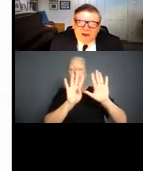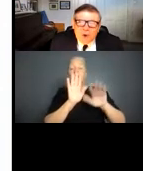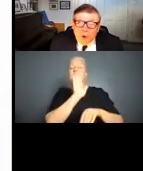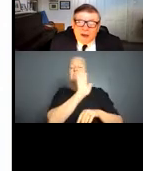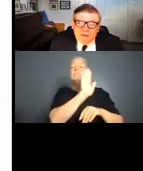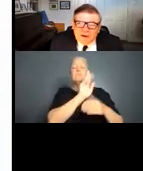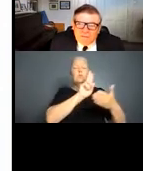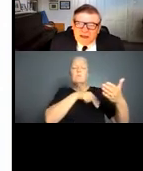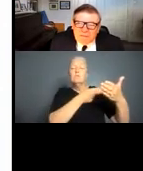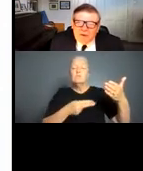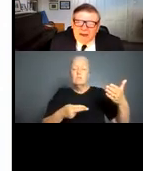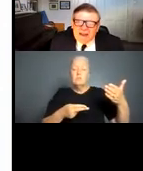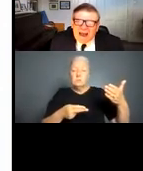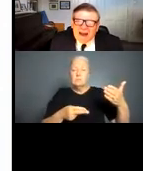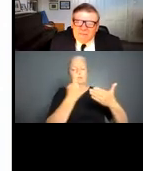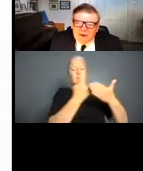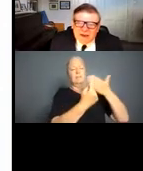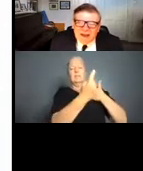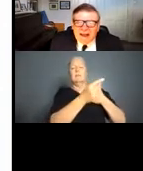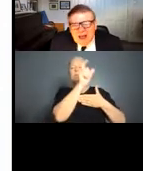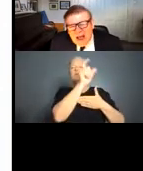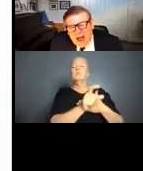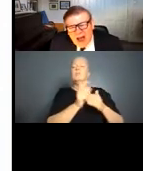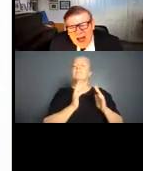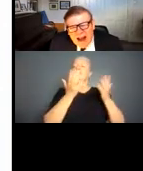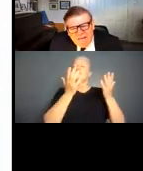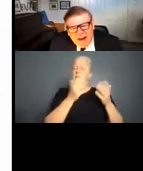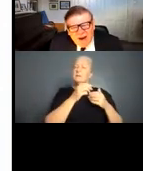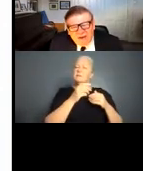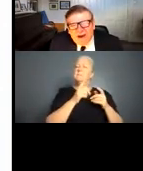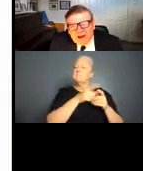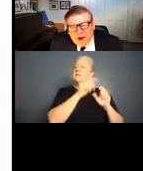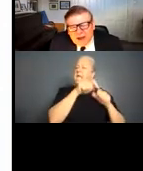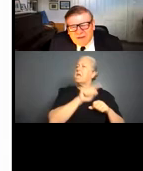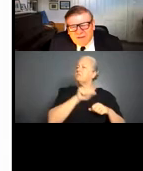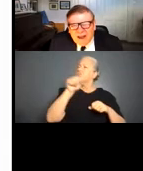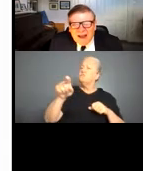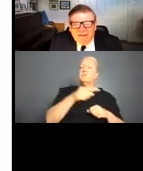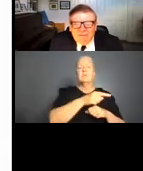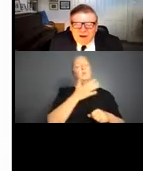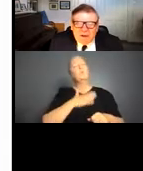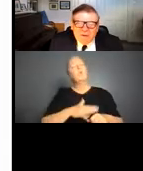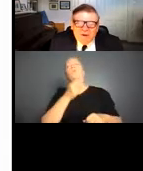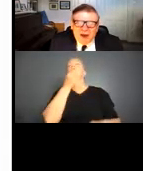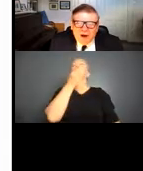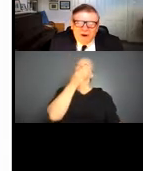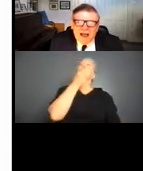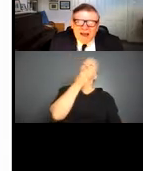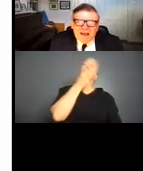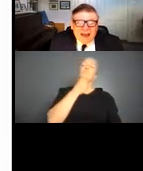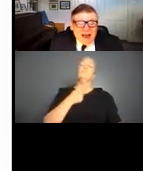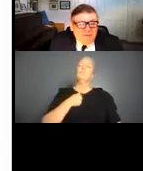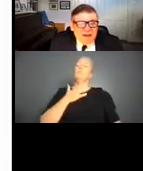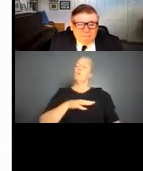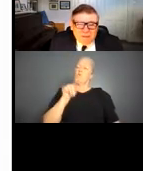means that all people should be supported in their community and have their own choice of where they live. And most people who go